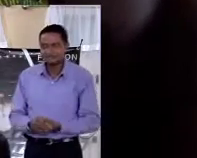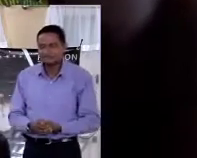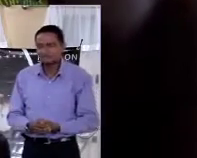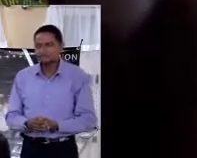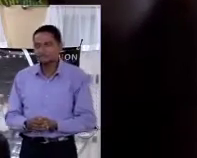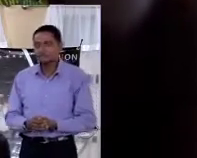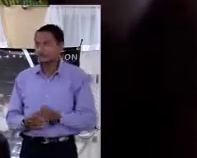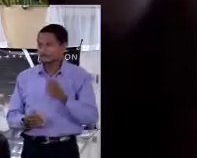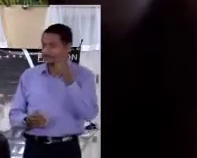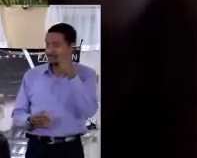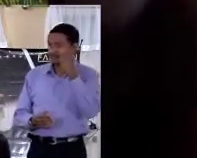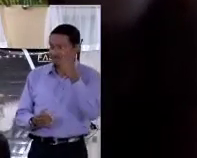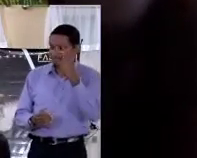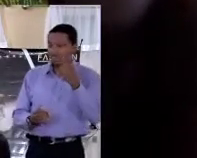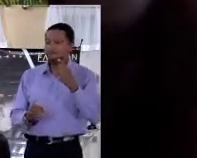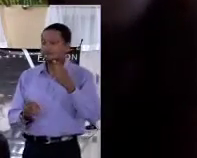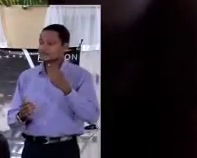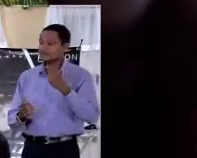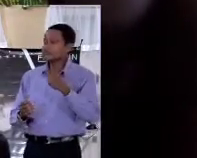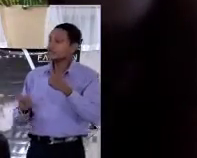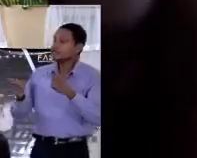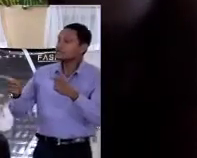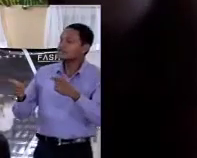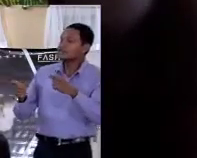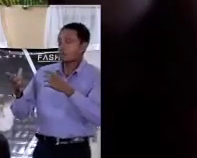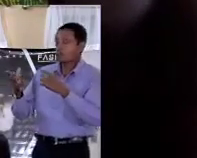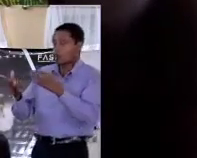context for your consumer and your buyer.